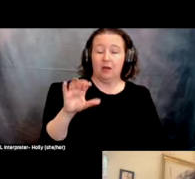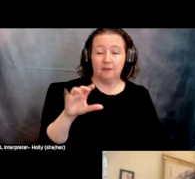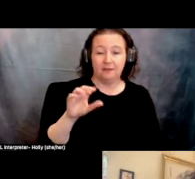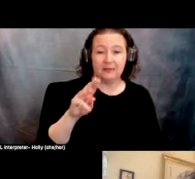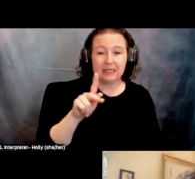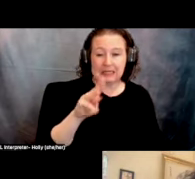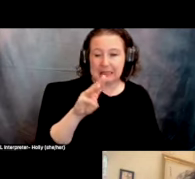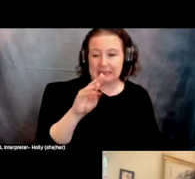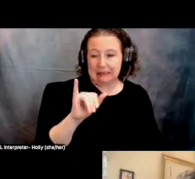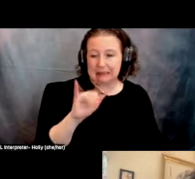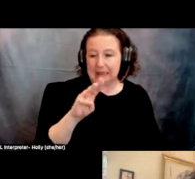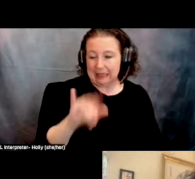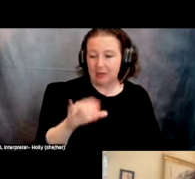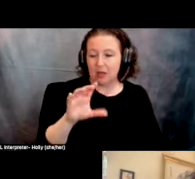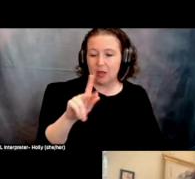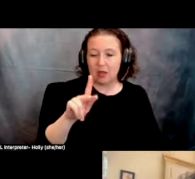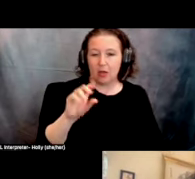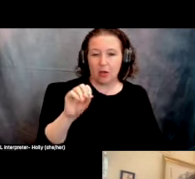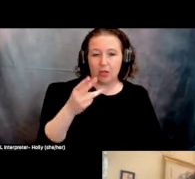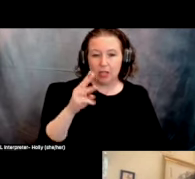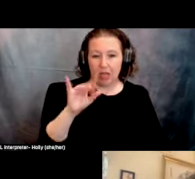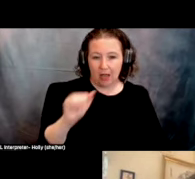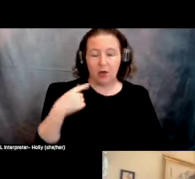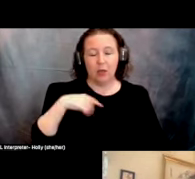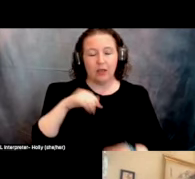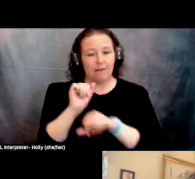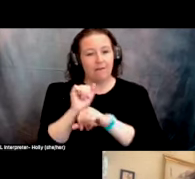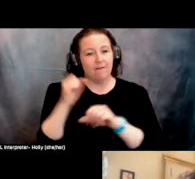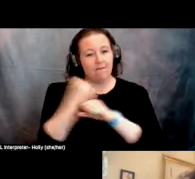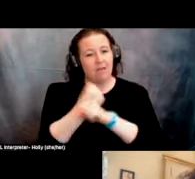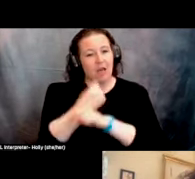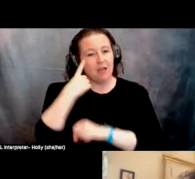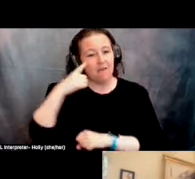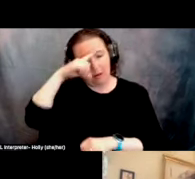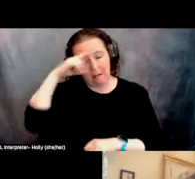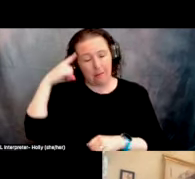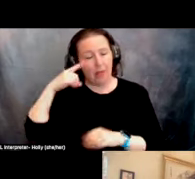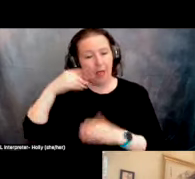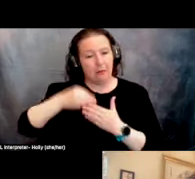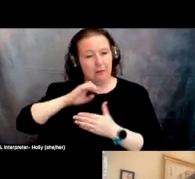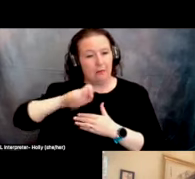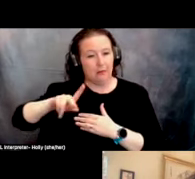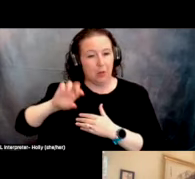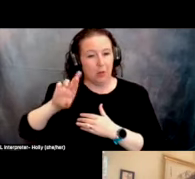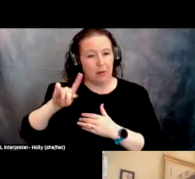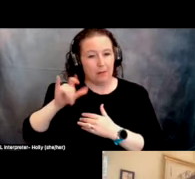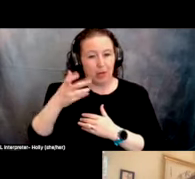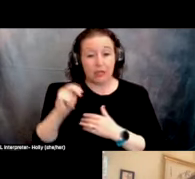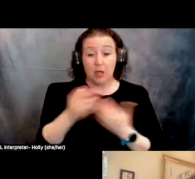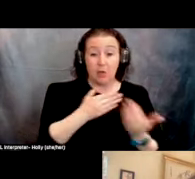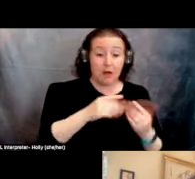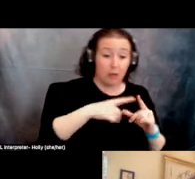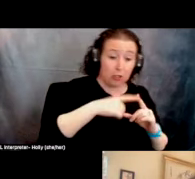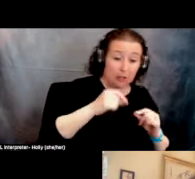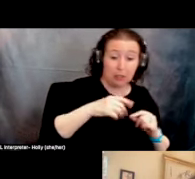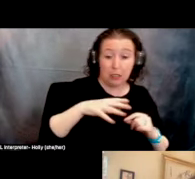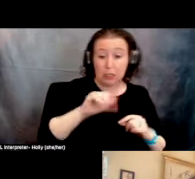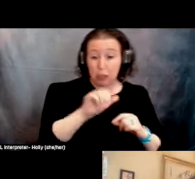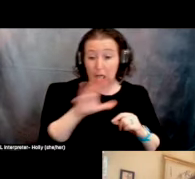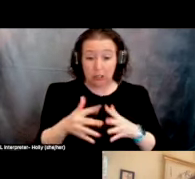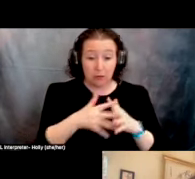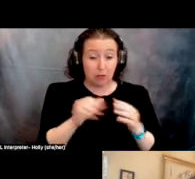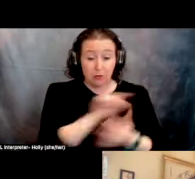pushing to fight for Black reparations, because when it gets down to it, whether you're Japanese, Asian American, everything in between, like, a